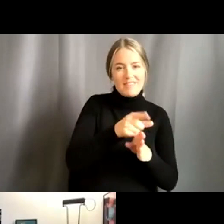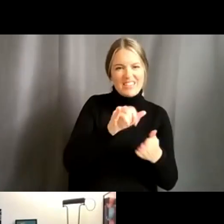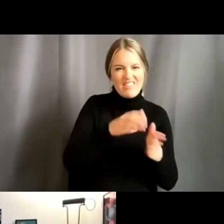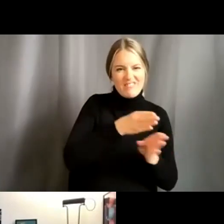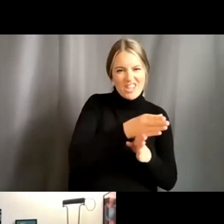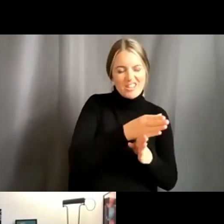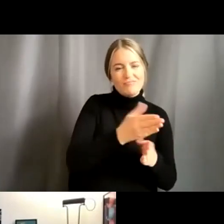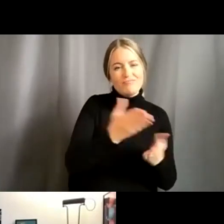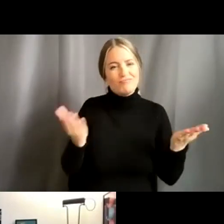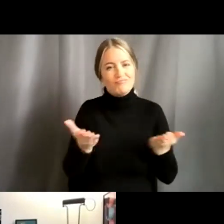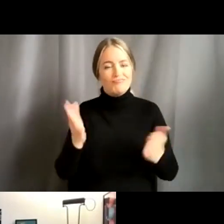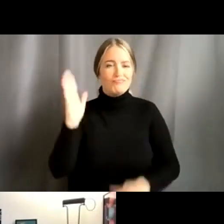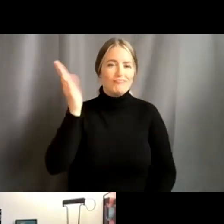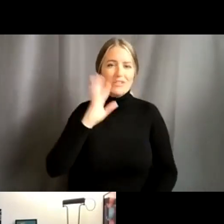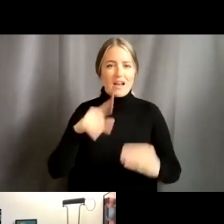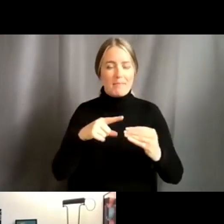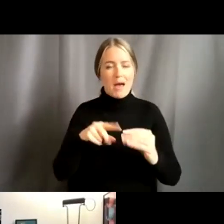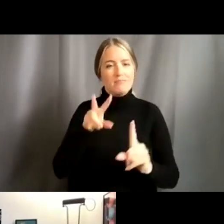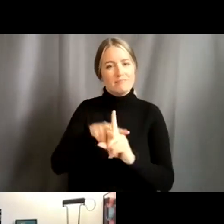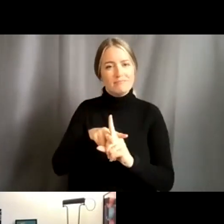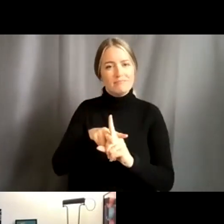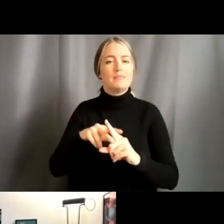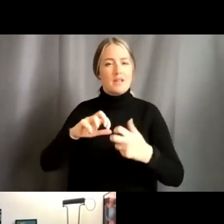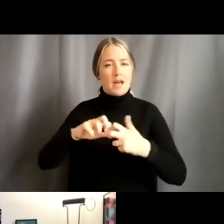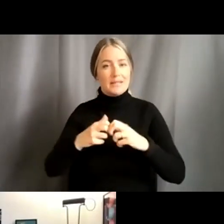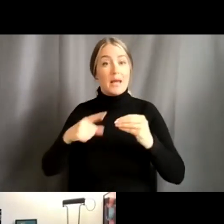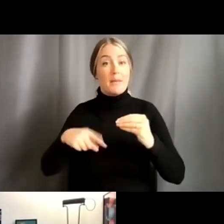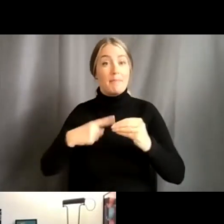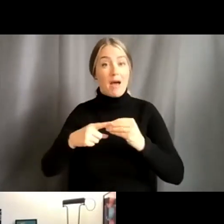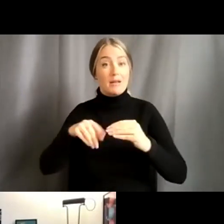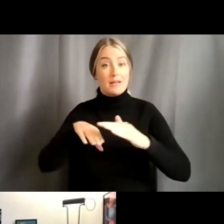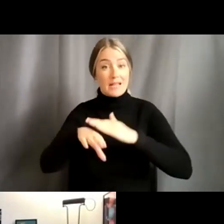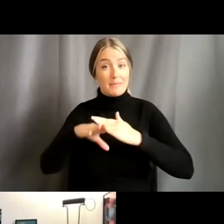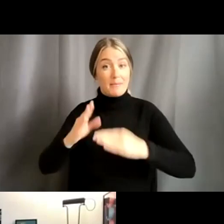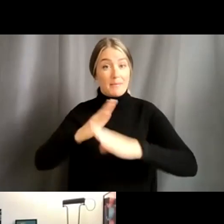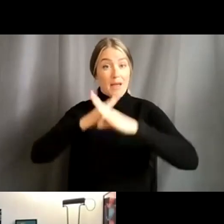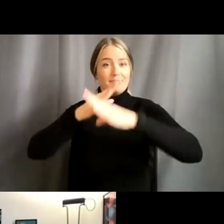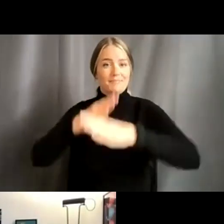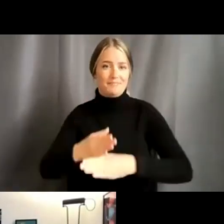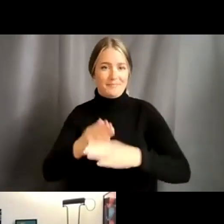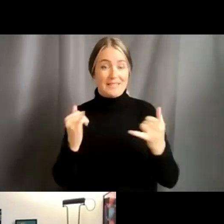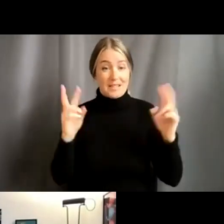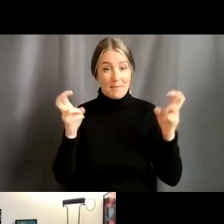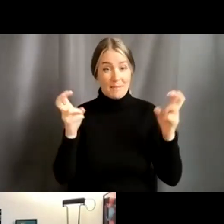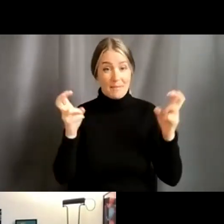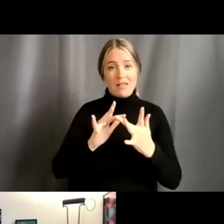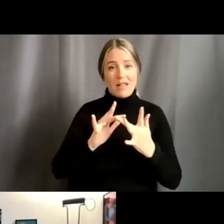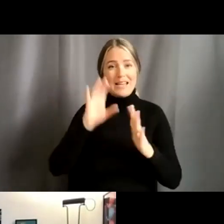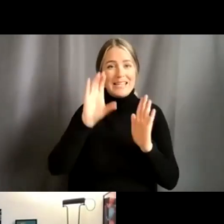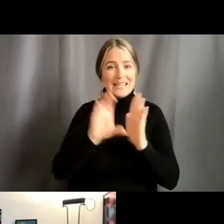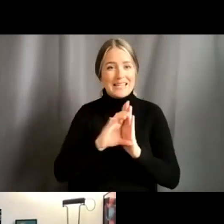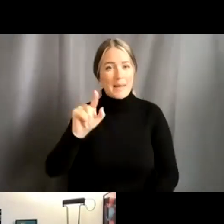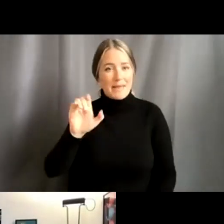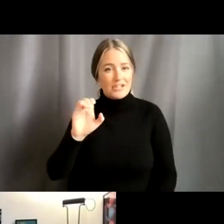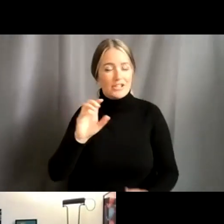topics that address and help break down accessibility barriers. Today's topic is online image description and alt text, and